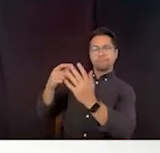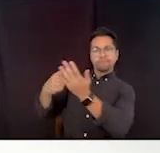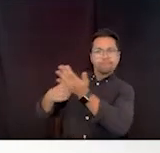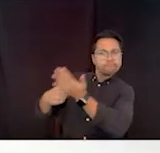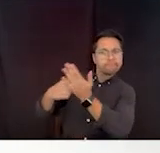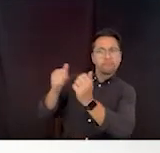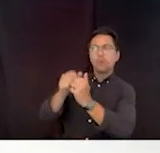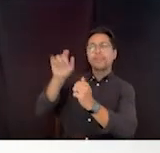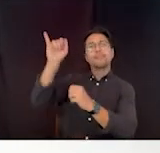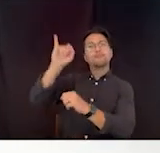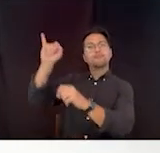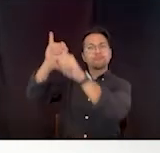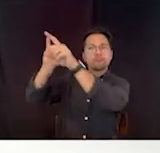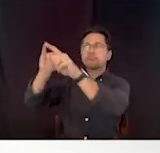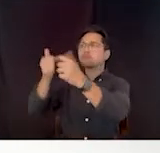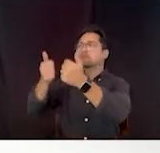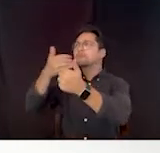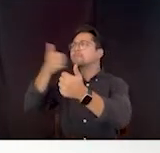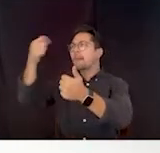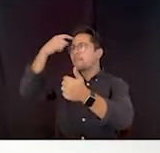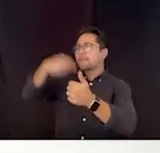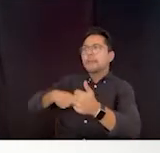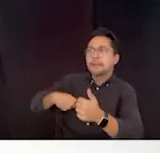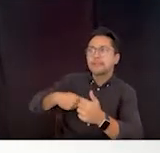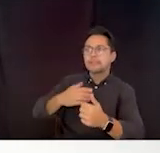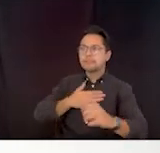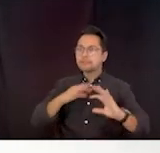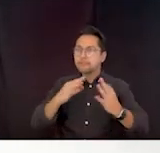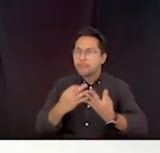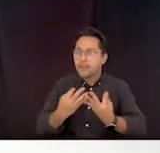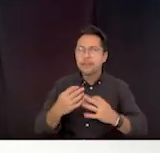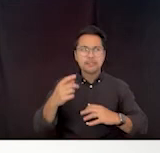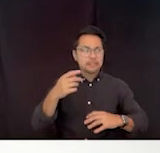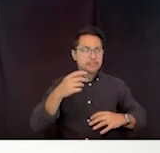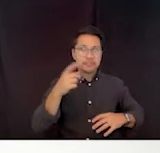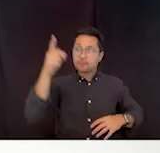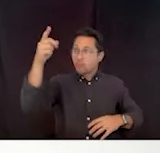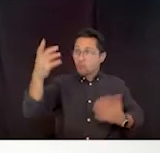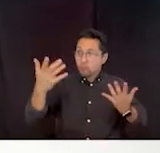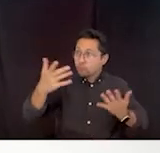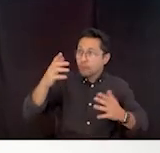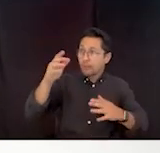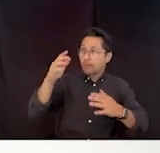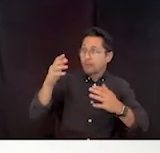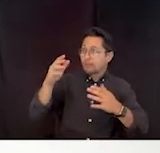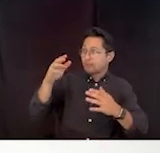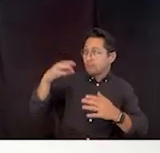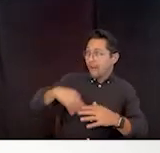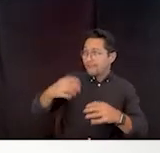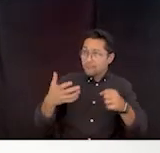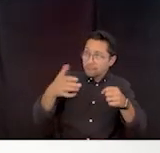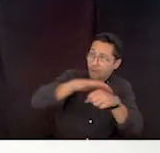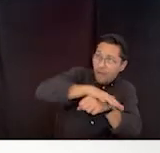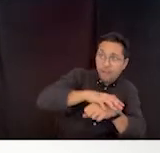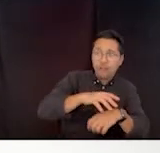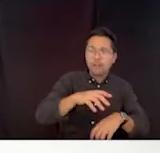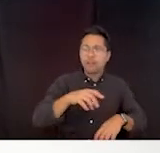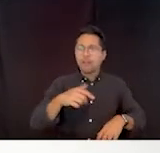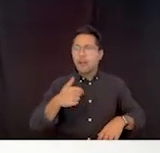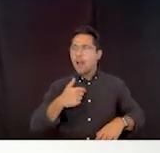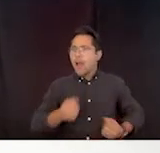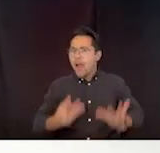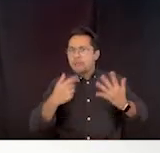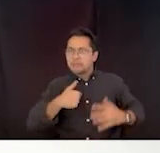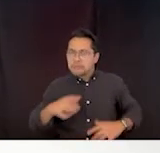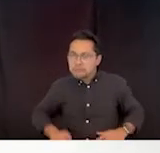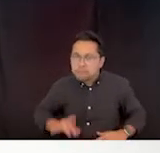be the best for you. What do they cover? Is it a pay every visit? Is it just I have to pay this much for this service? Do I get so many